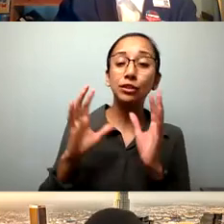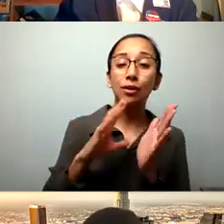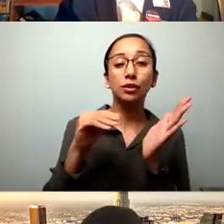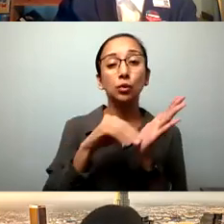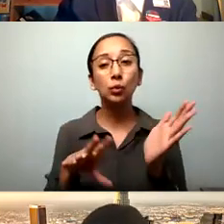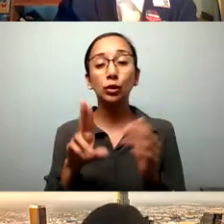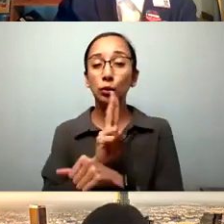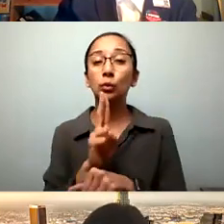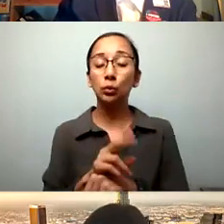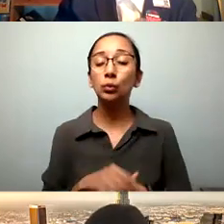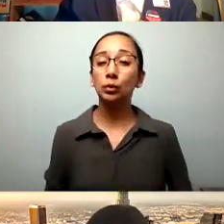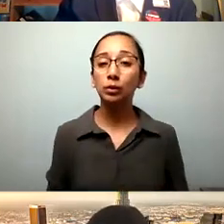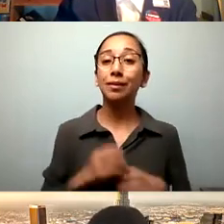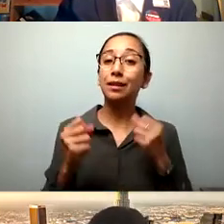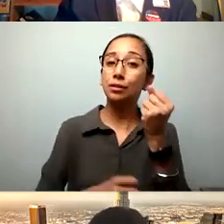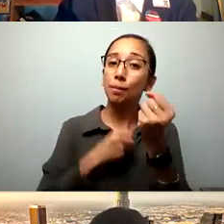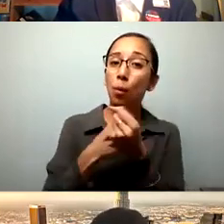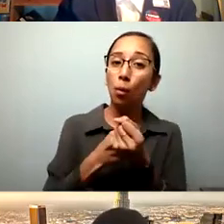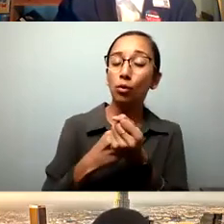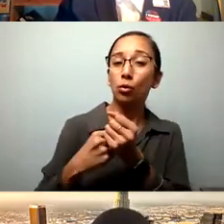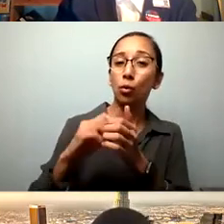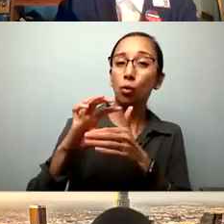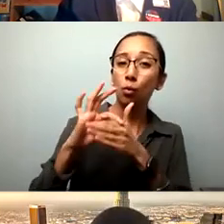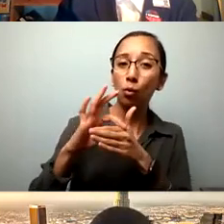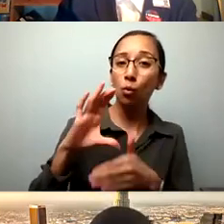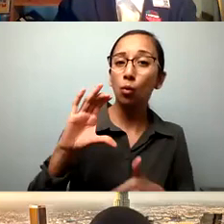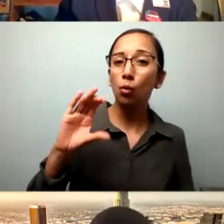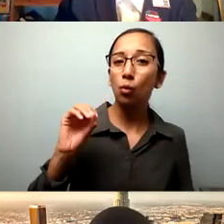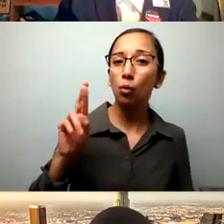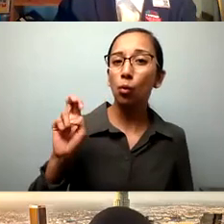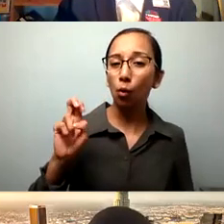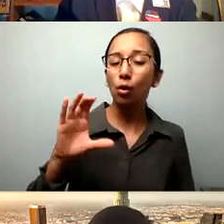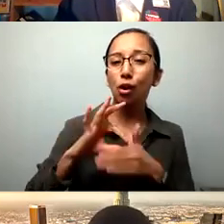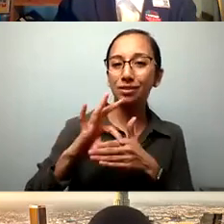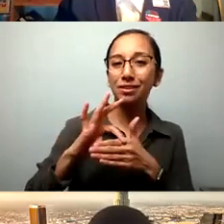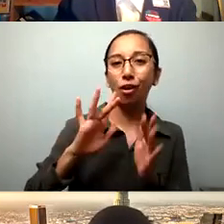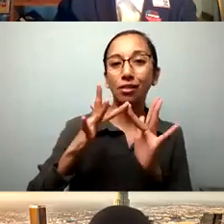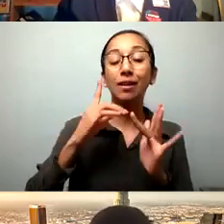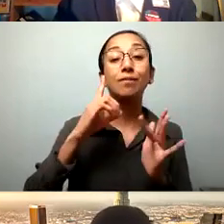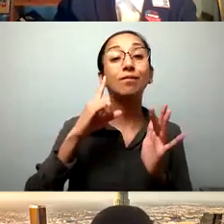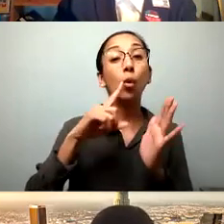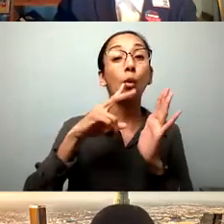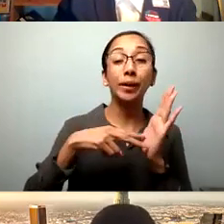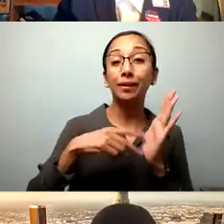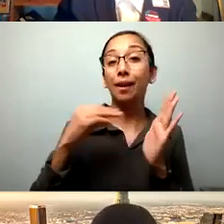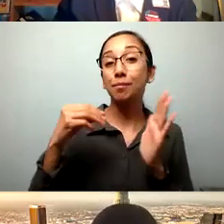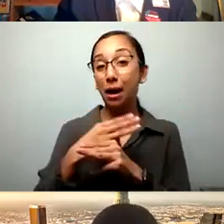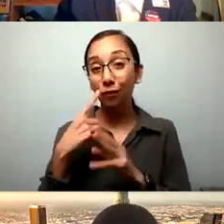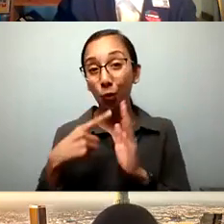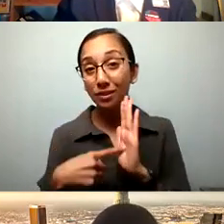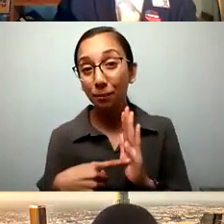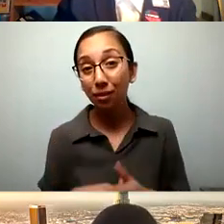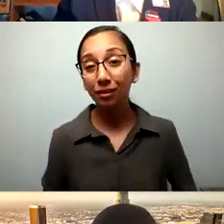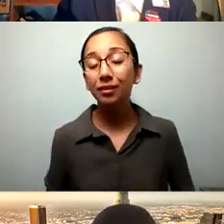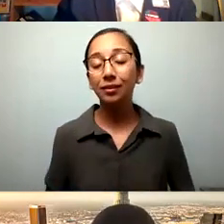They're supplemental to the core content online. We also have core content online for reading and math, and